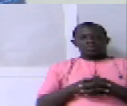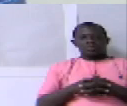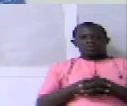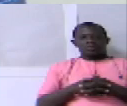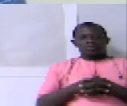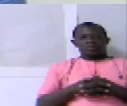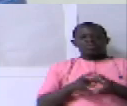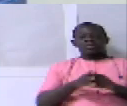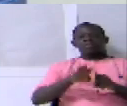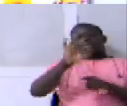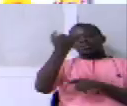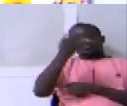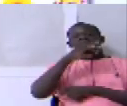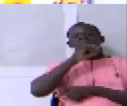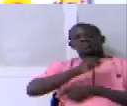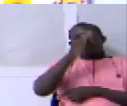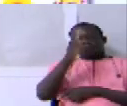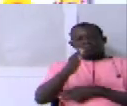Yes, sir, that's true.